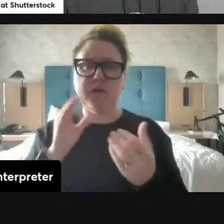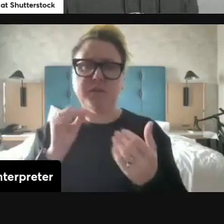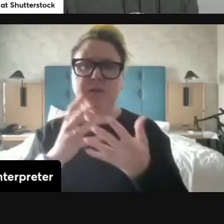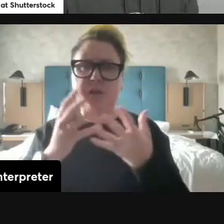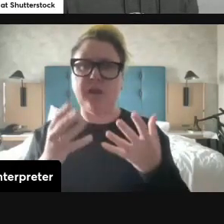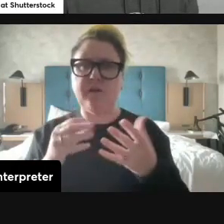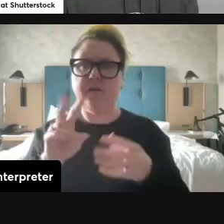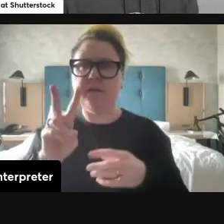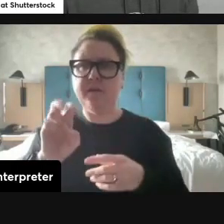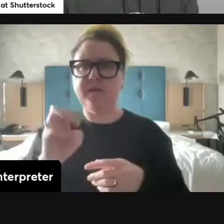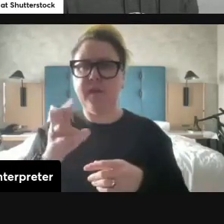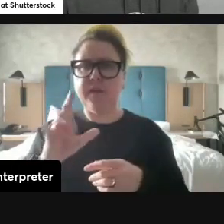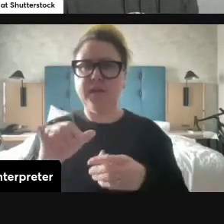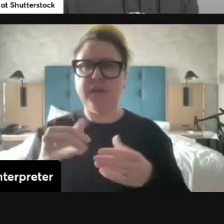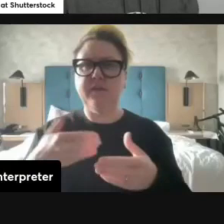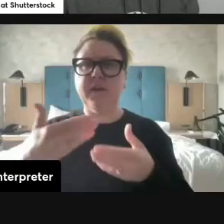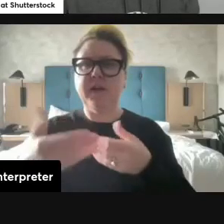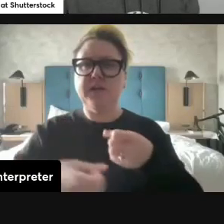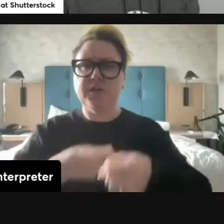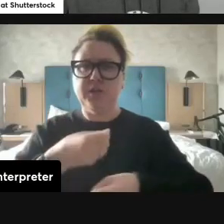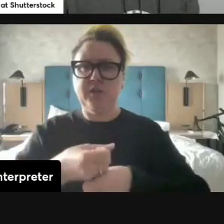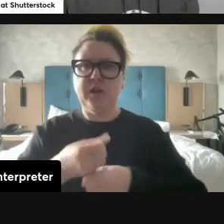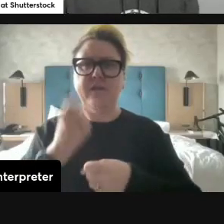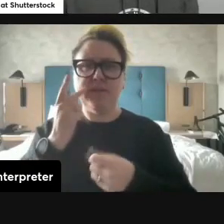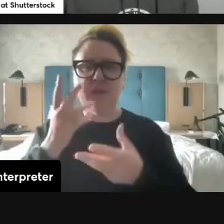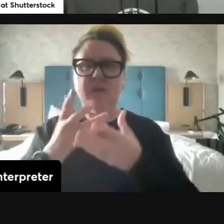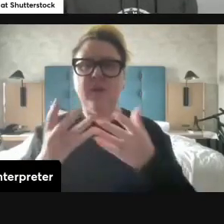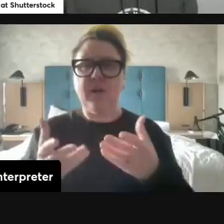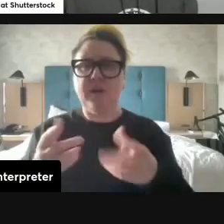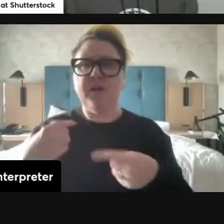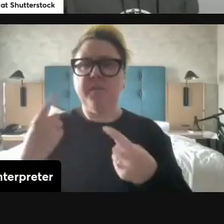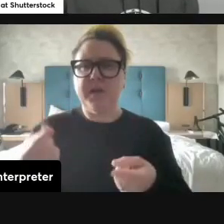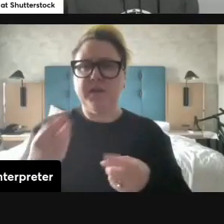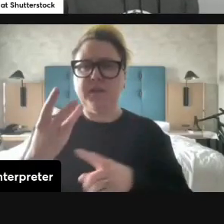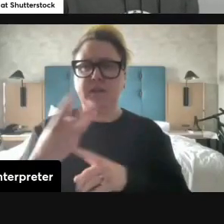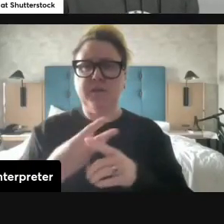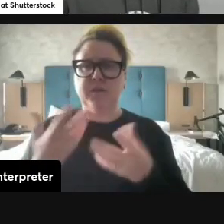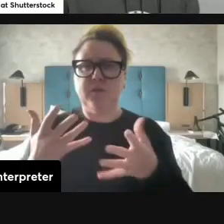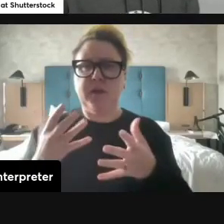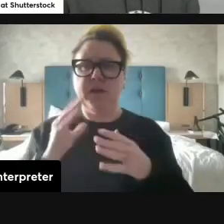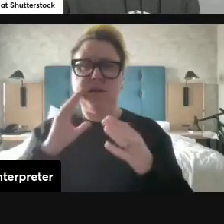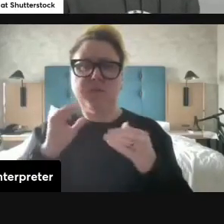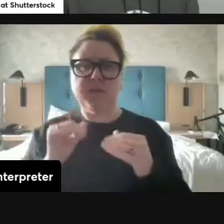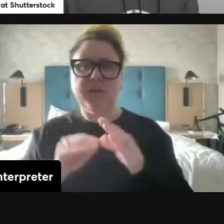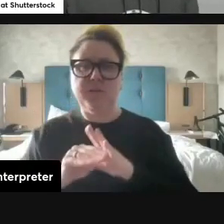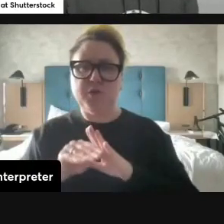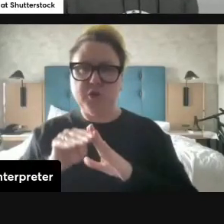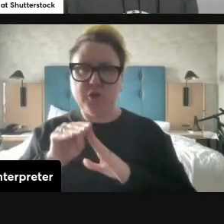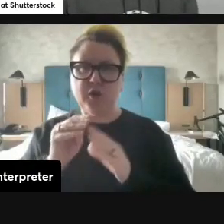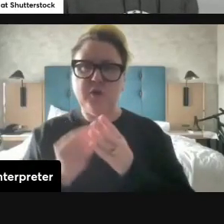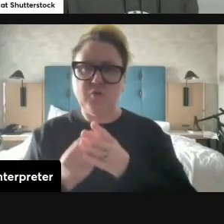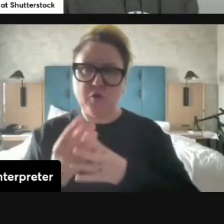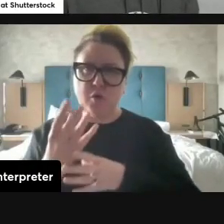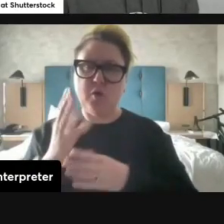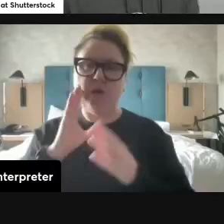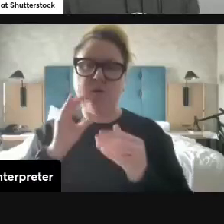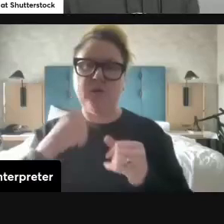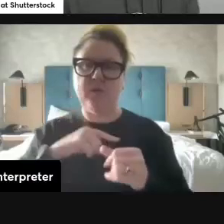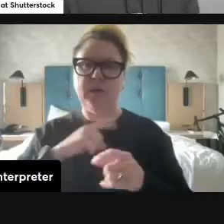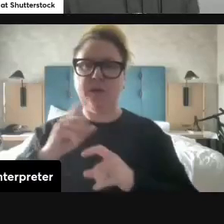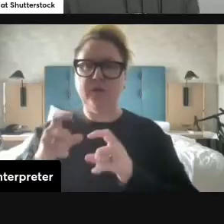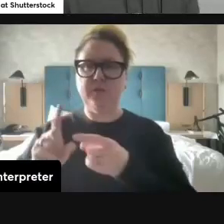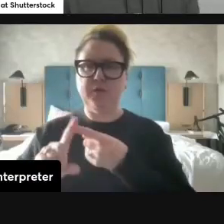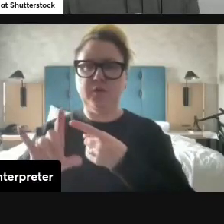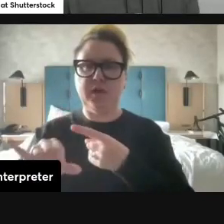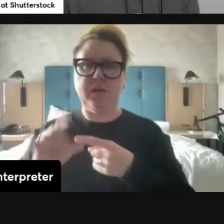year. Like I've seen a lot the past 6 months already. I expect it to get more mature and grow there. And hopefully we can contribute to that too. We have a couple of